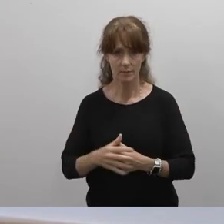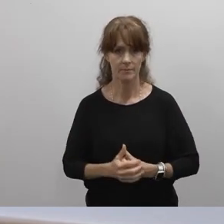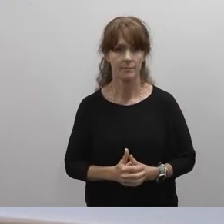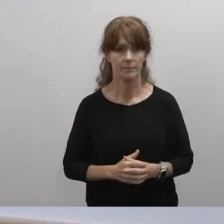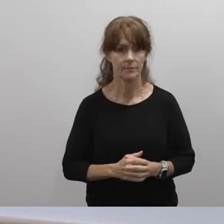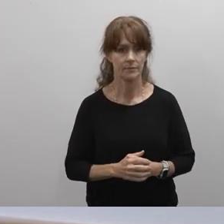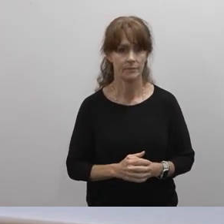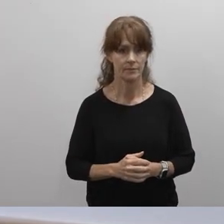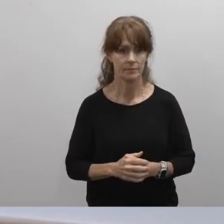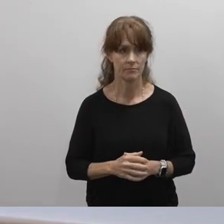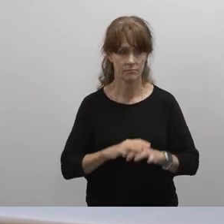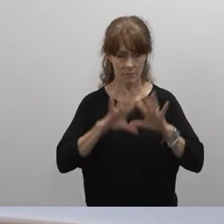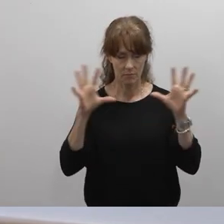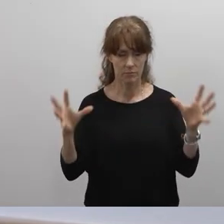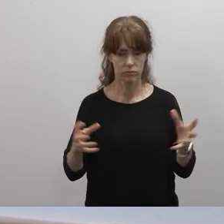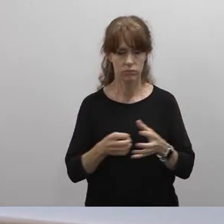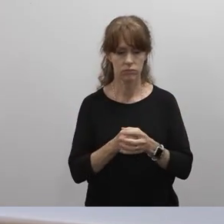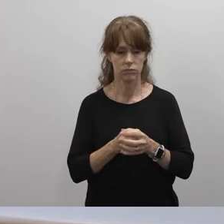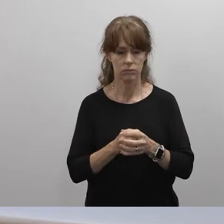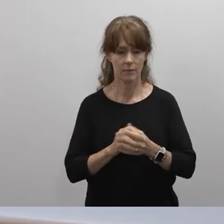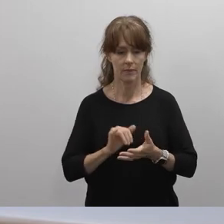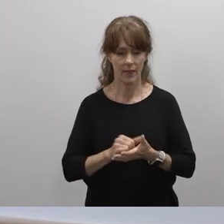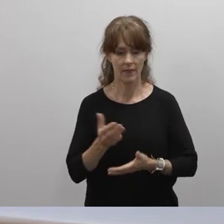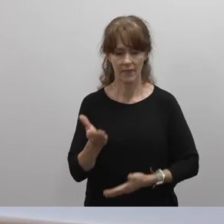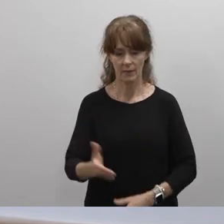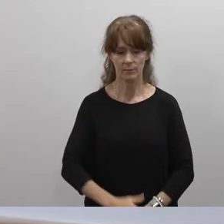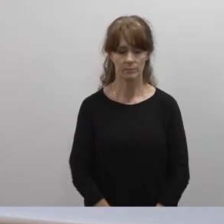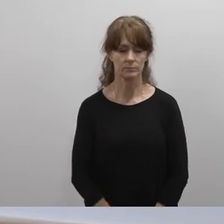the encapsulation of all that there.